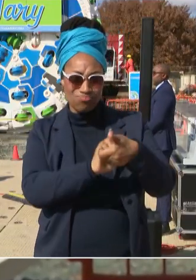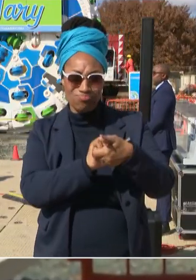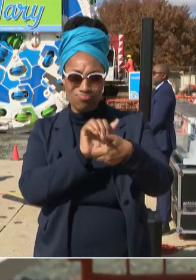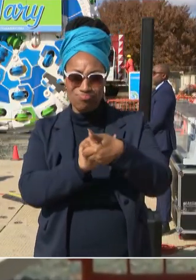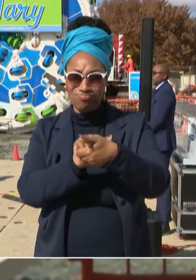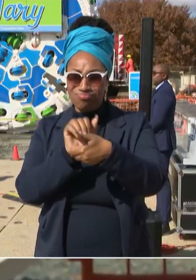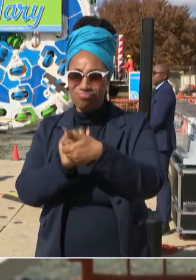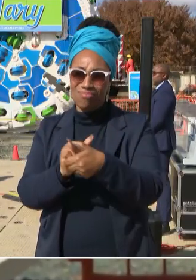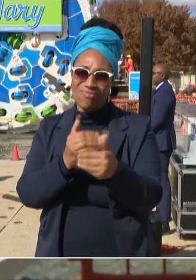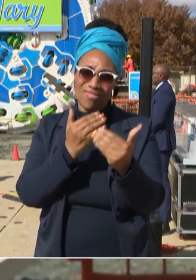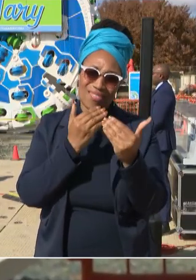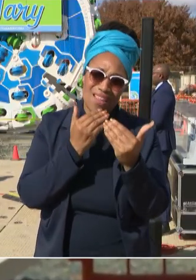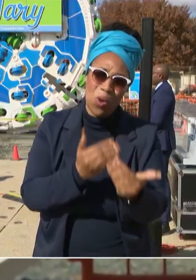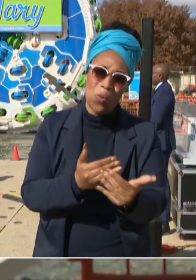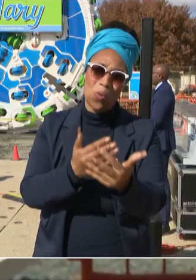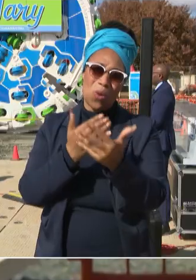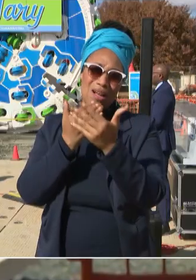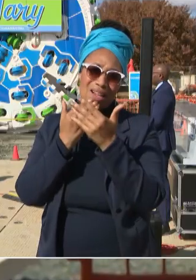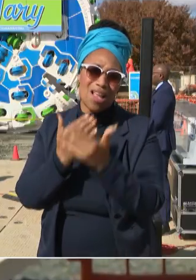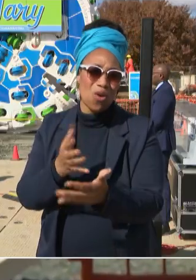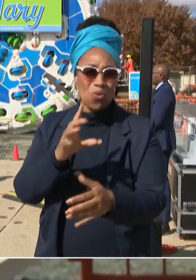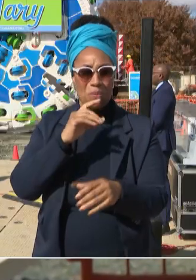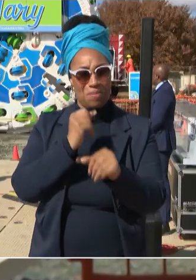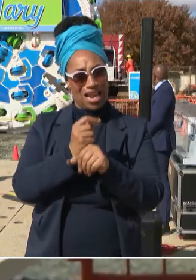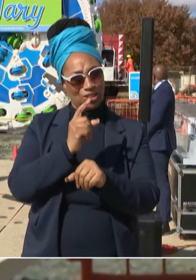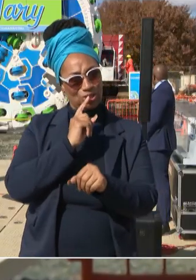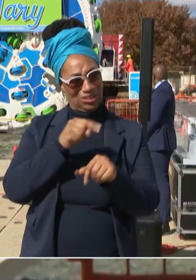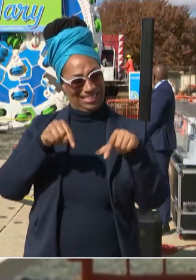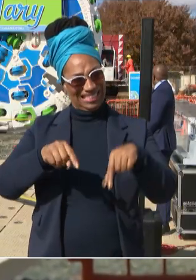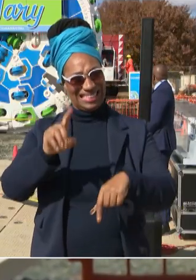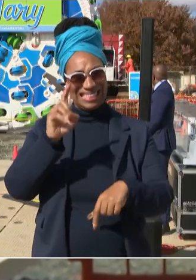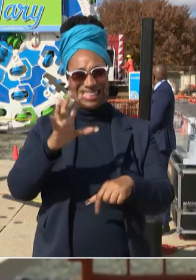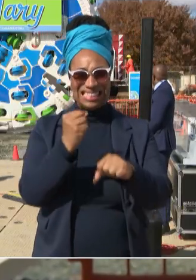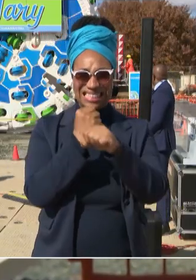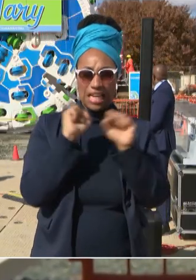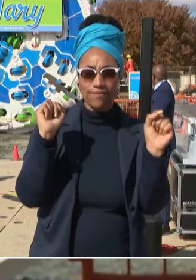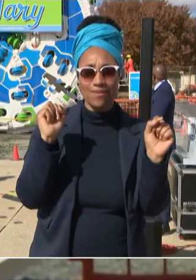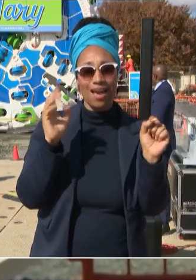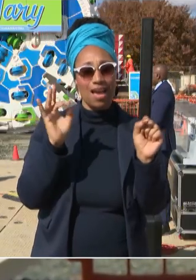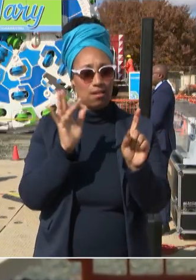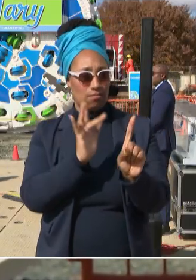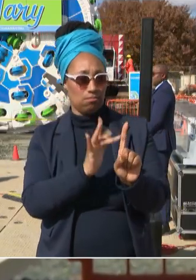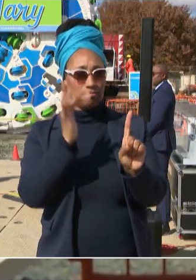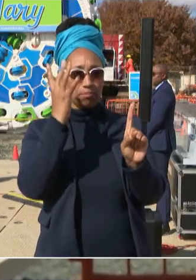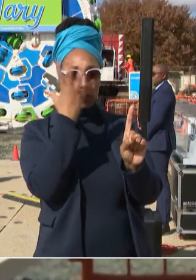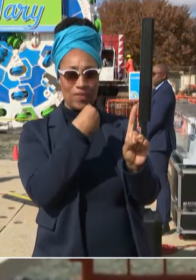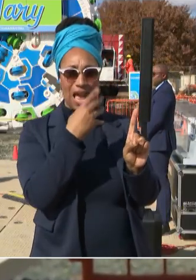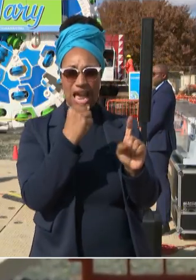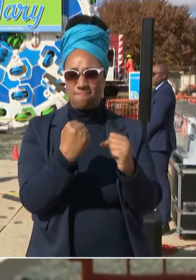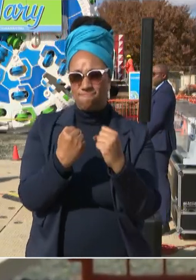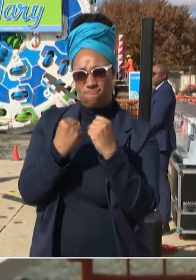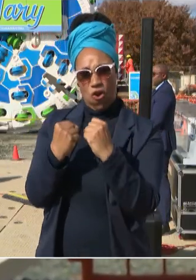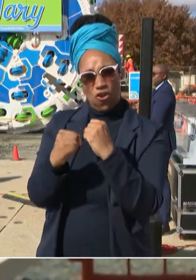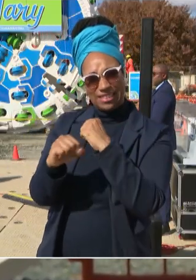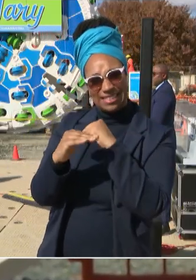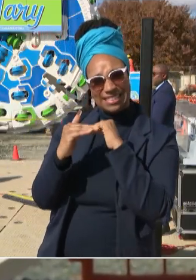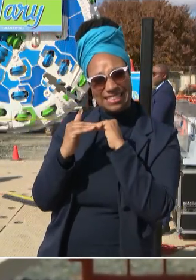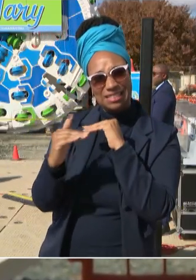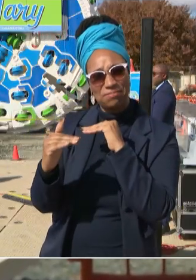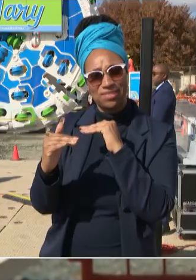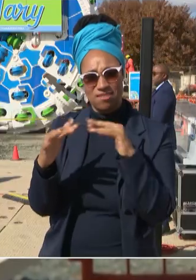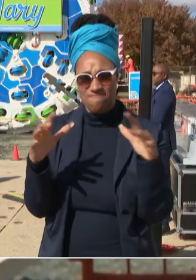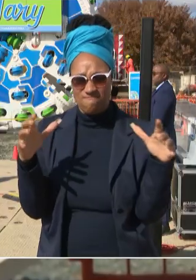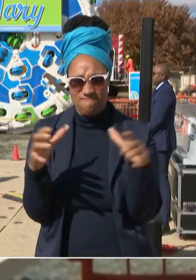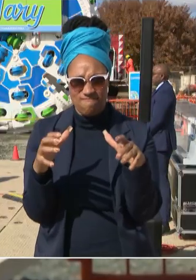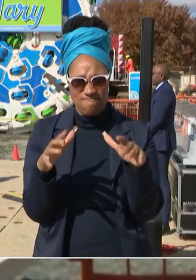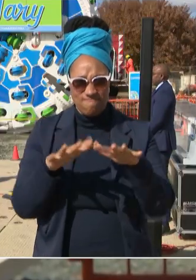safe and beautiful, but more than that, resilient. And we know we still have some work to do on securing the